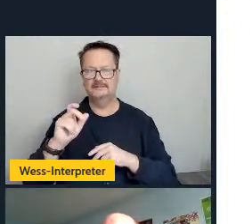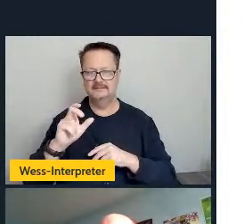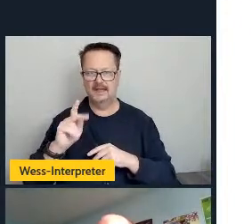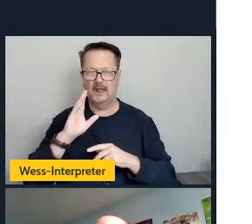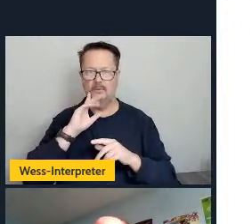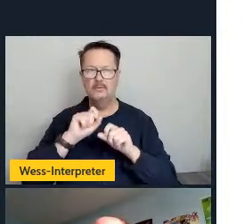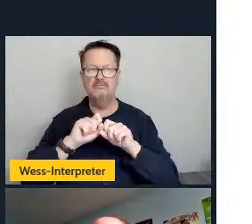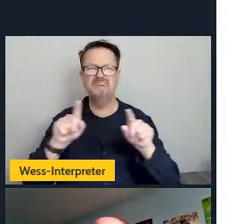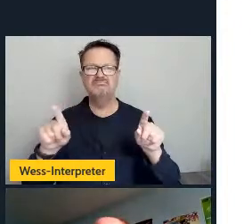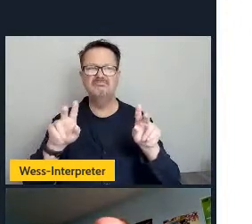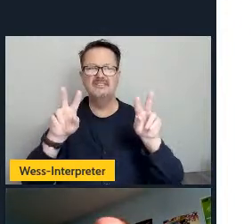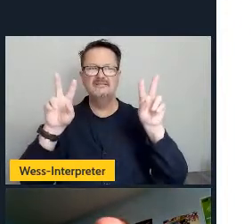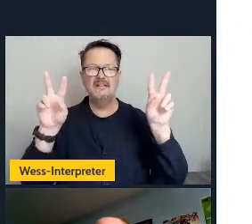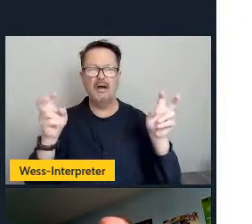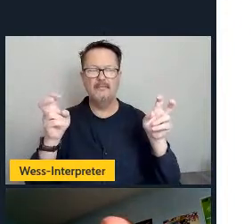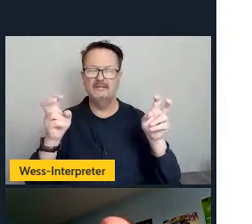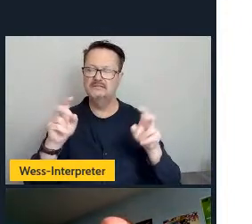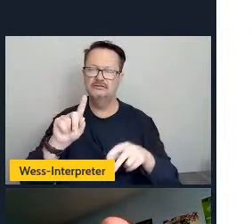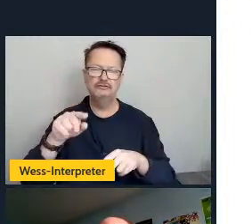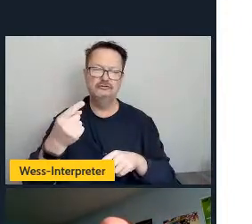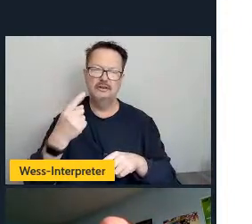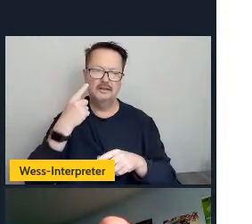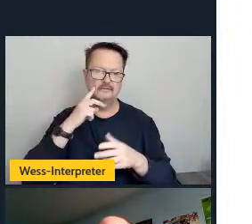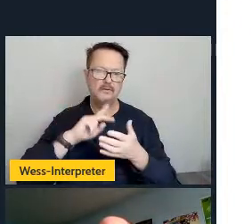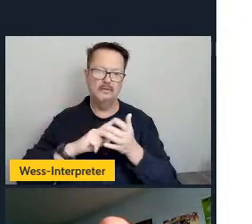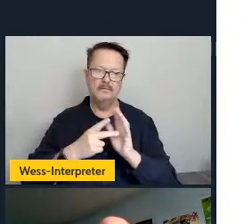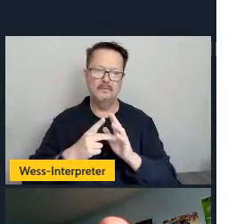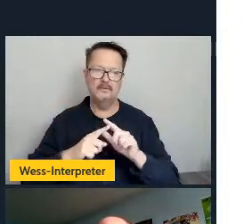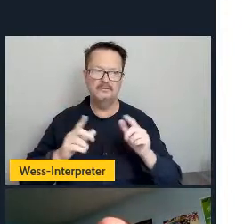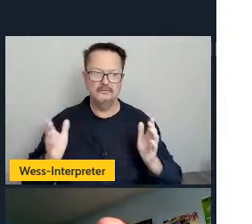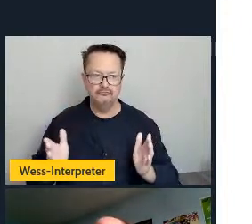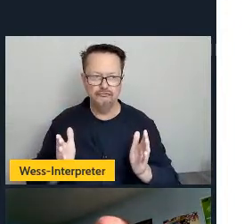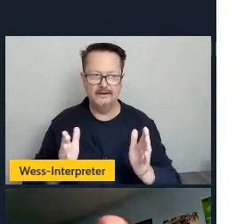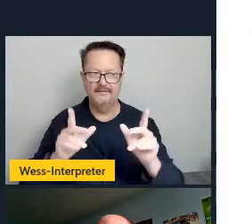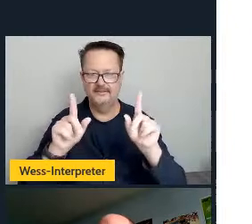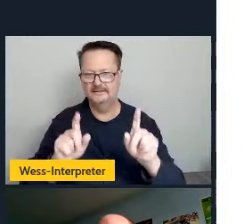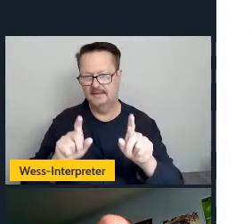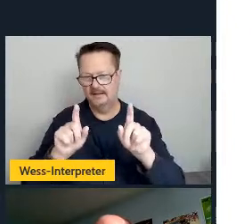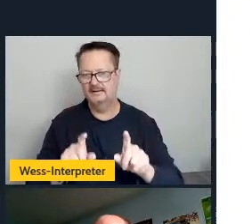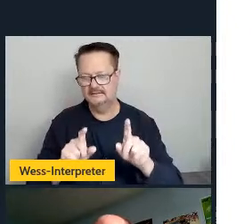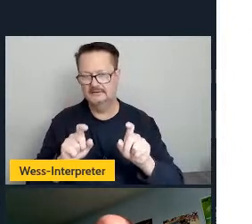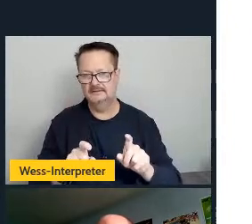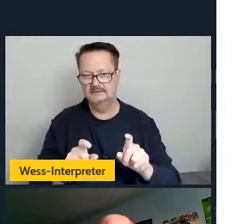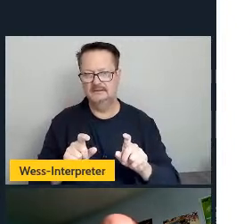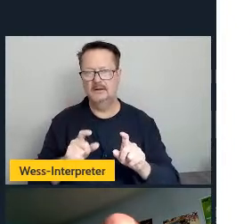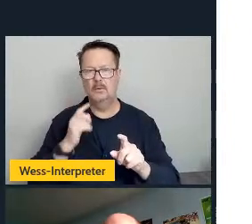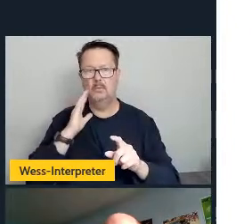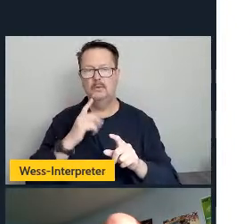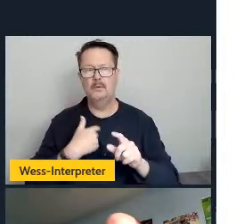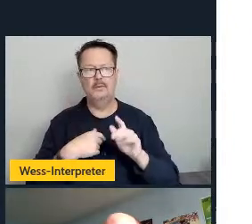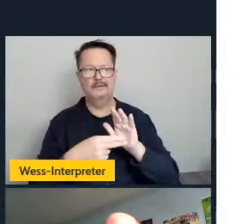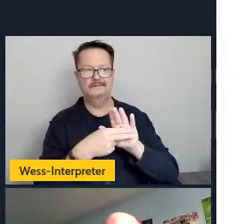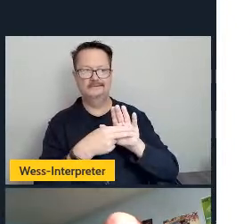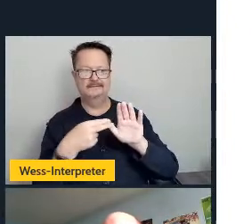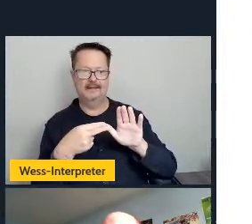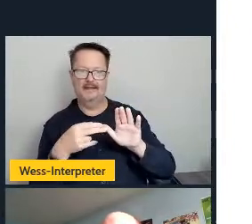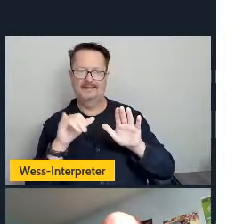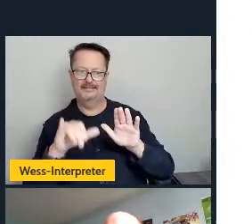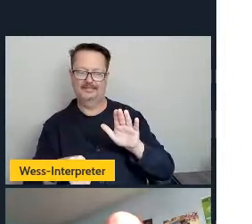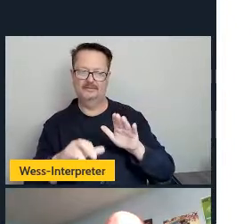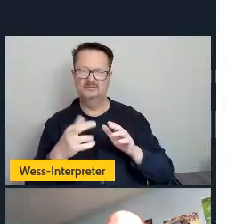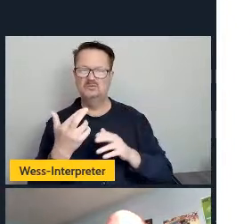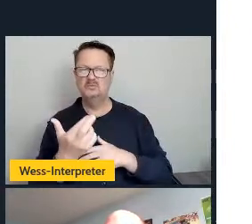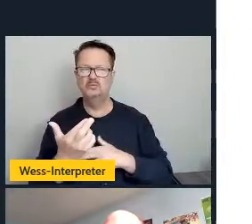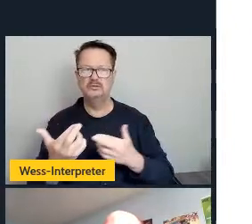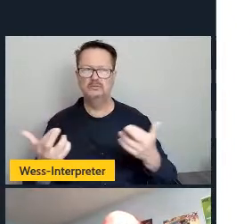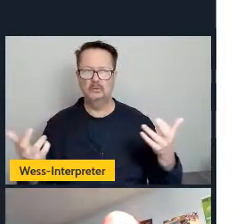topic which is solely for the purpose of driving our tests. And we are going to tag this resource